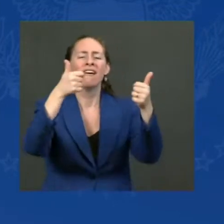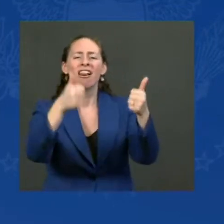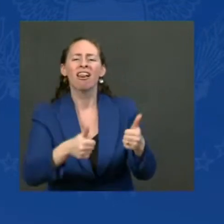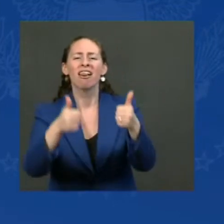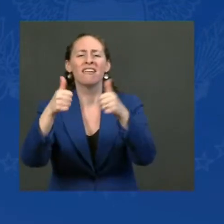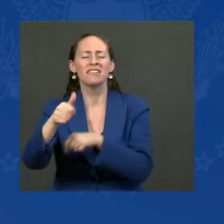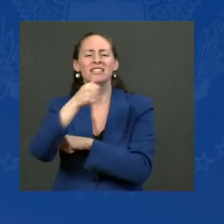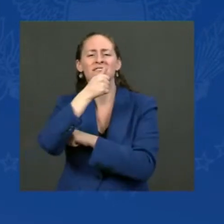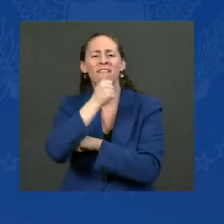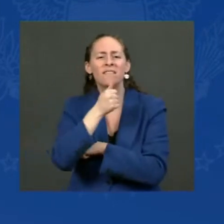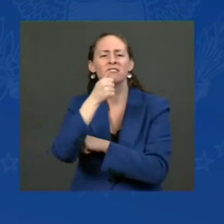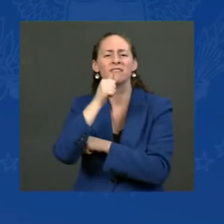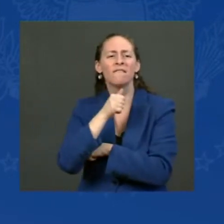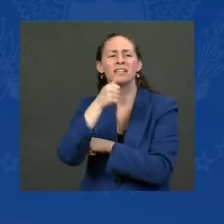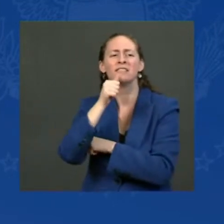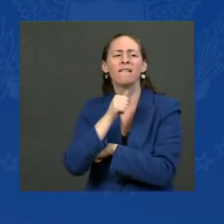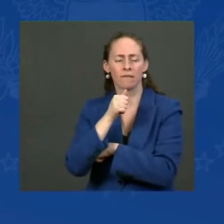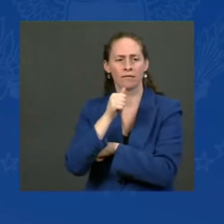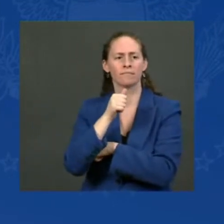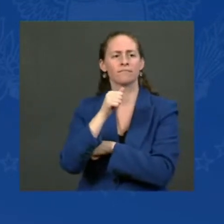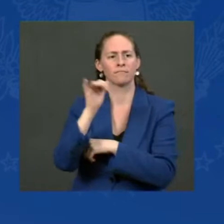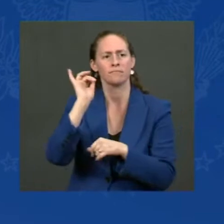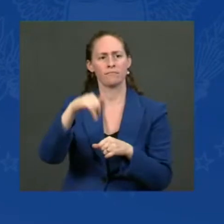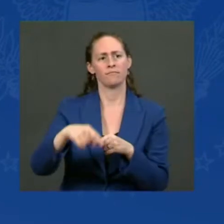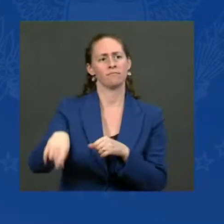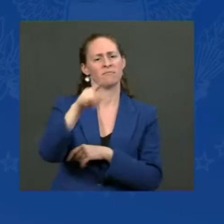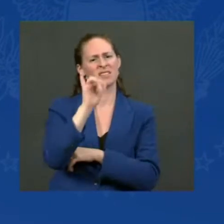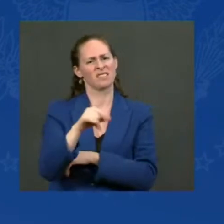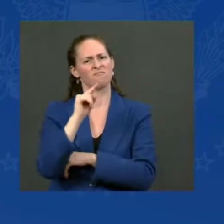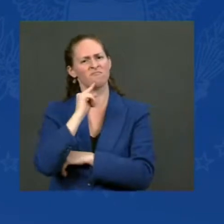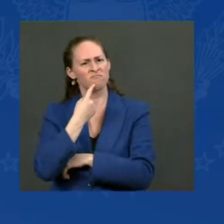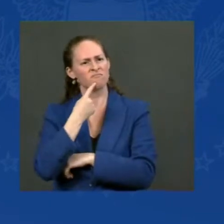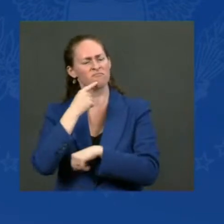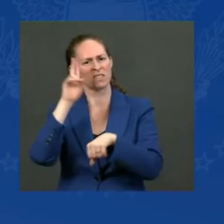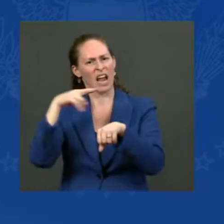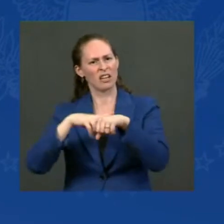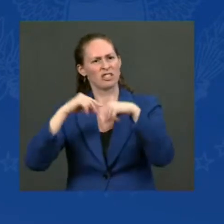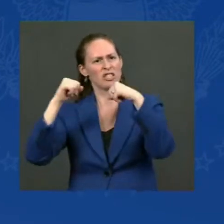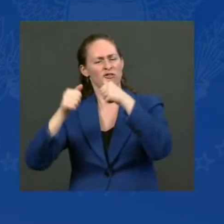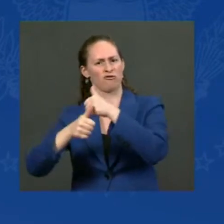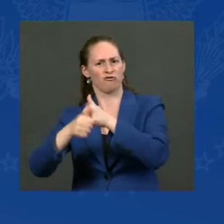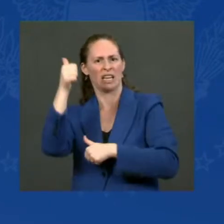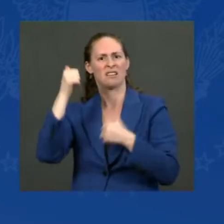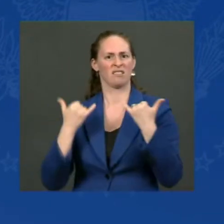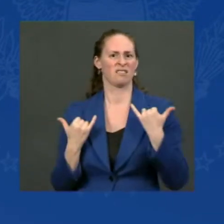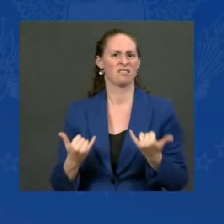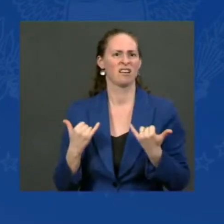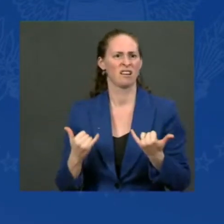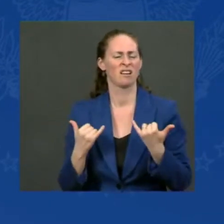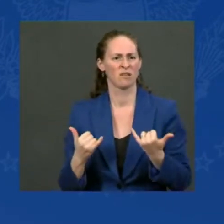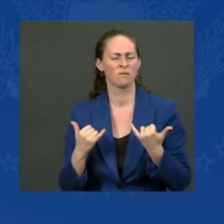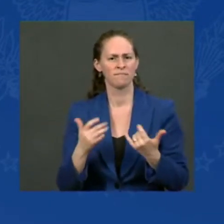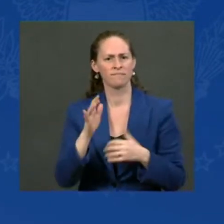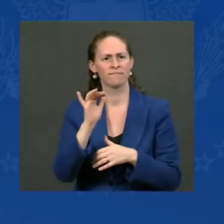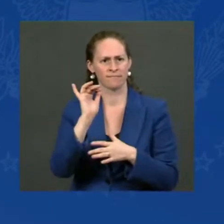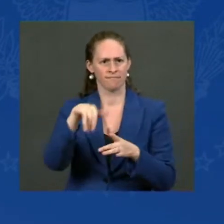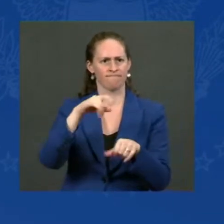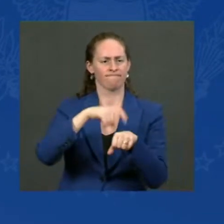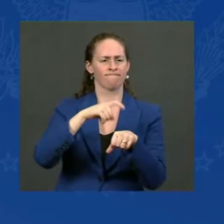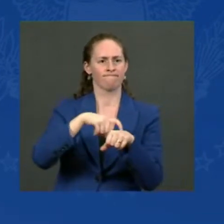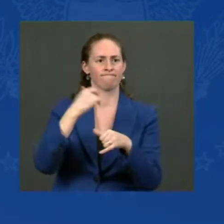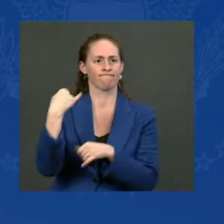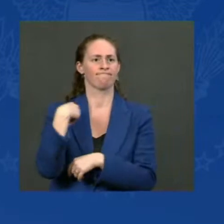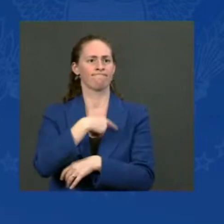than a national security threat in the 21st century. Around the world, we're increasingly seeing citizens demonstrate